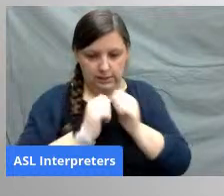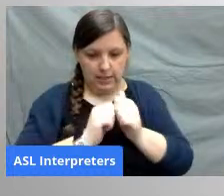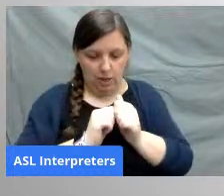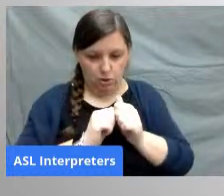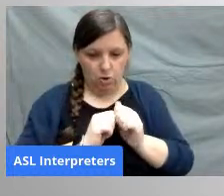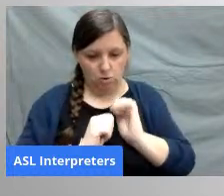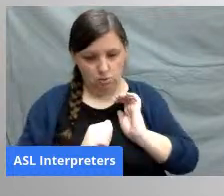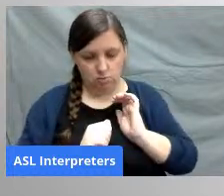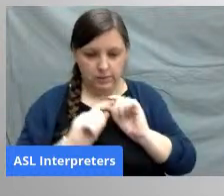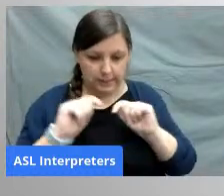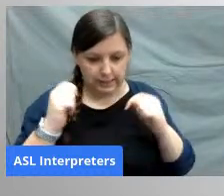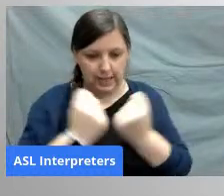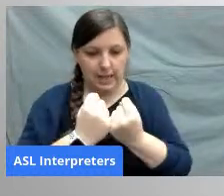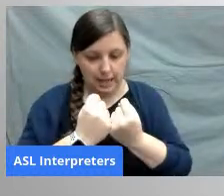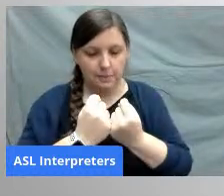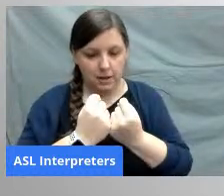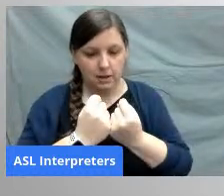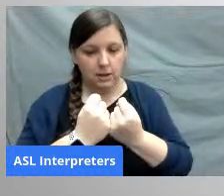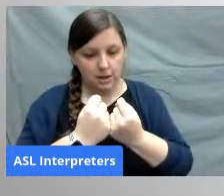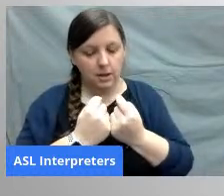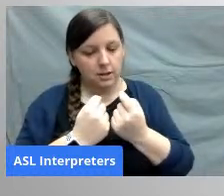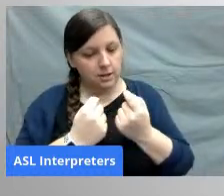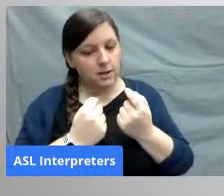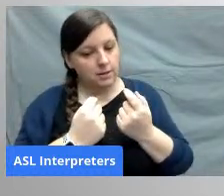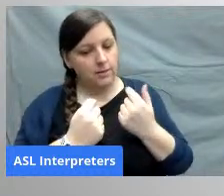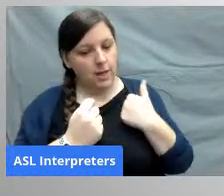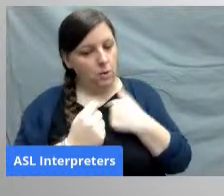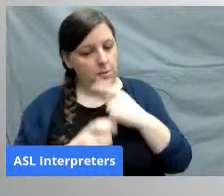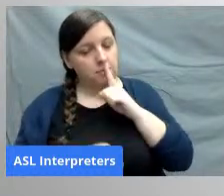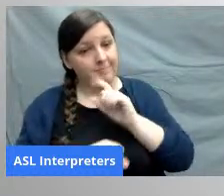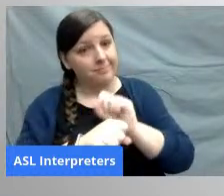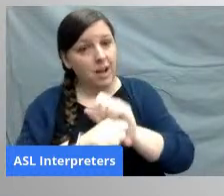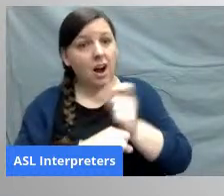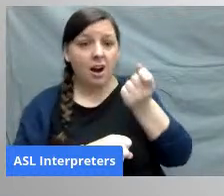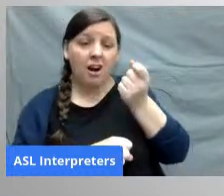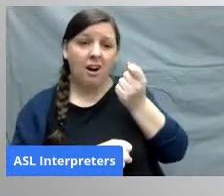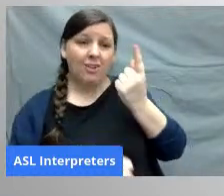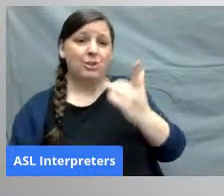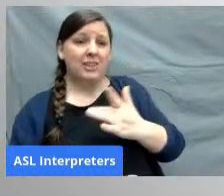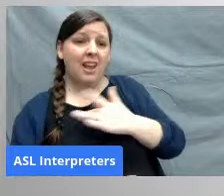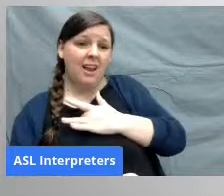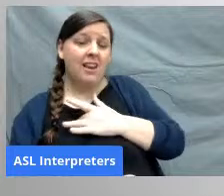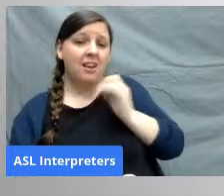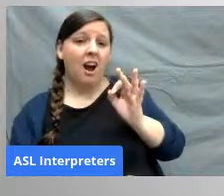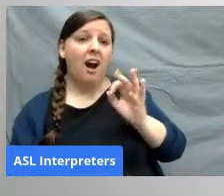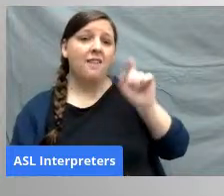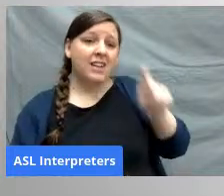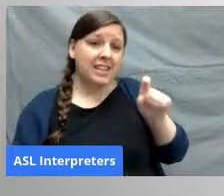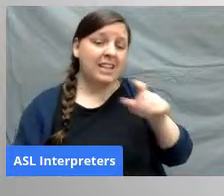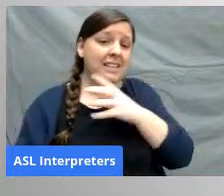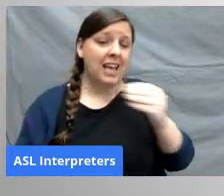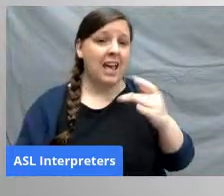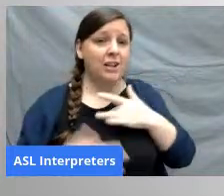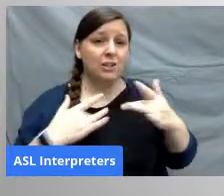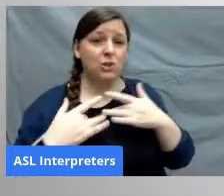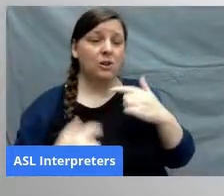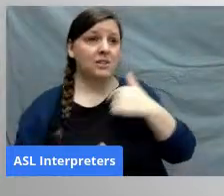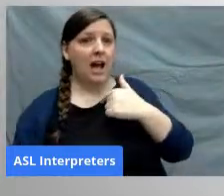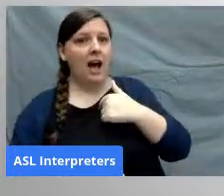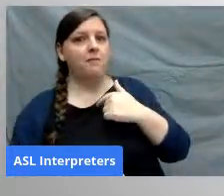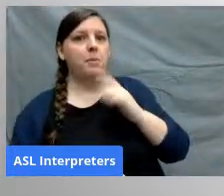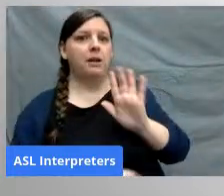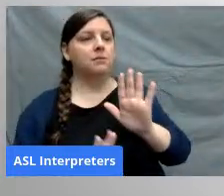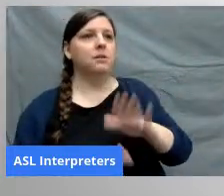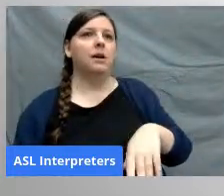very understanding of the needs and the concerns. I've been personally impacted, so I'm not one that doesn't believe in